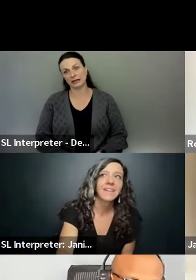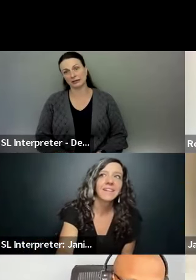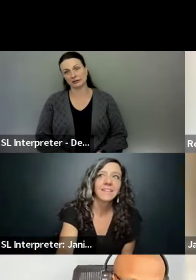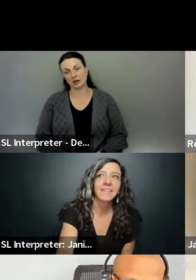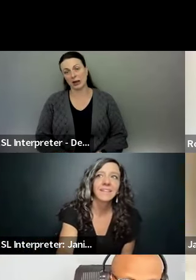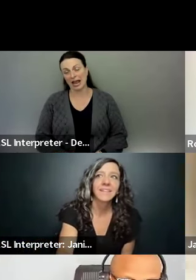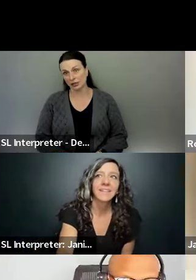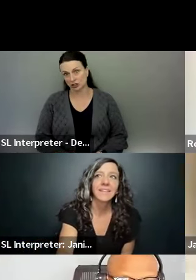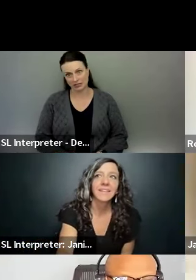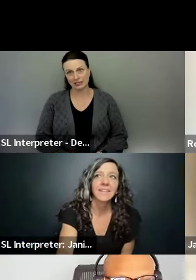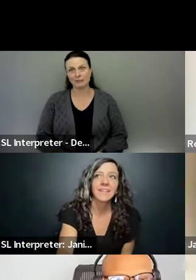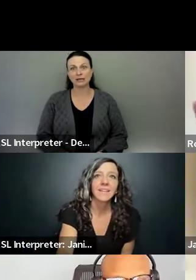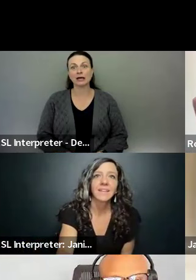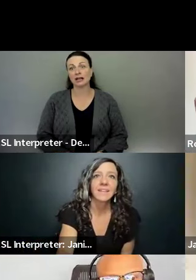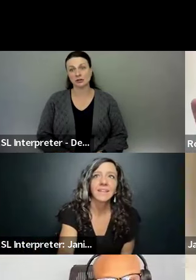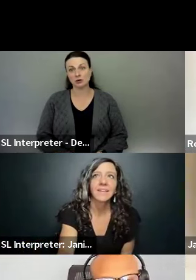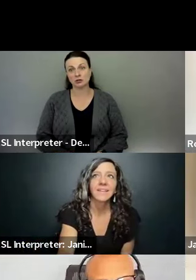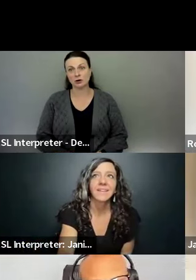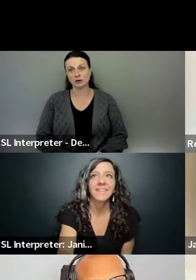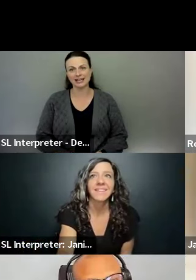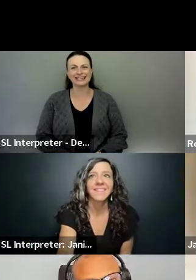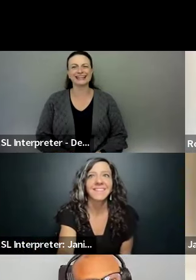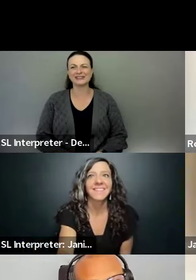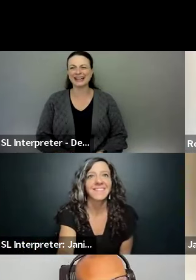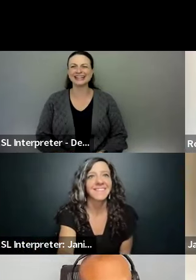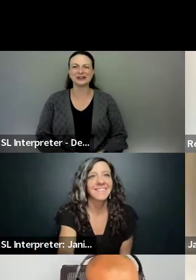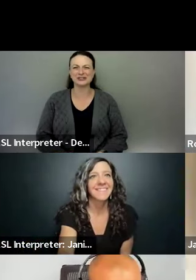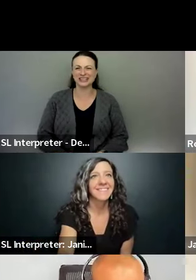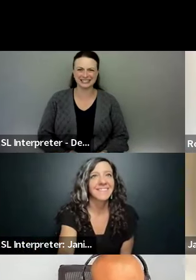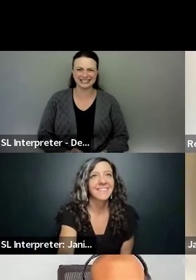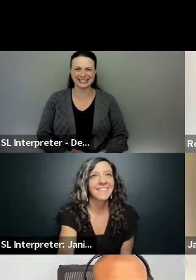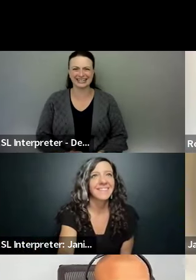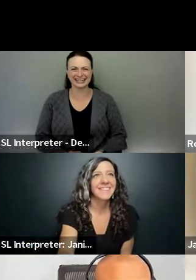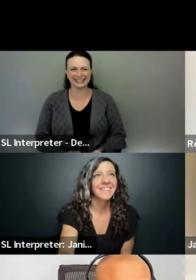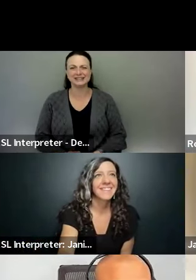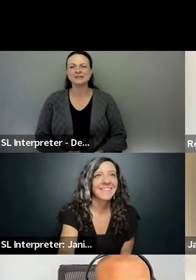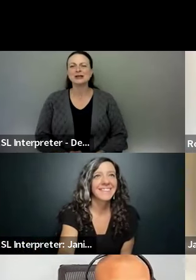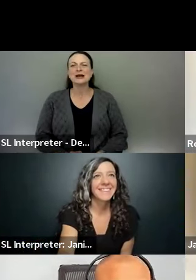old, like ancient. I mean like I know you already. Anyway, no offense.